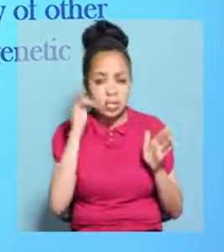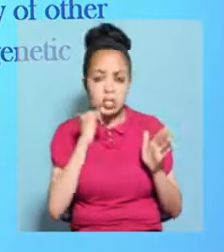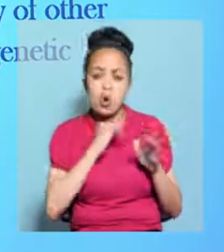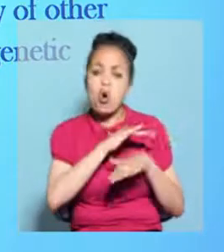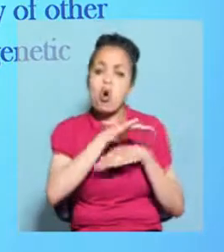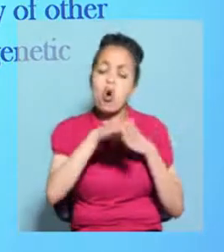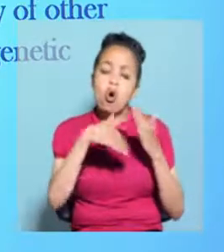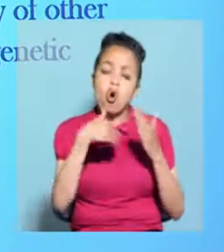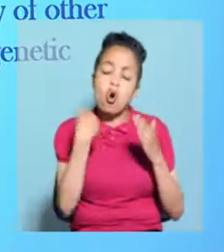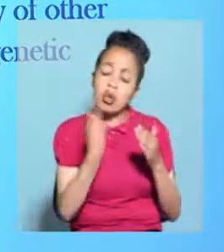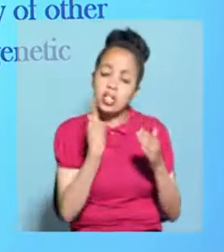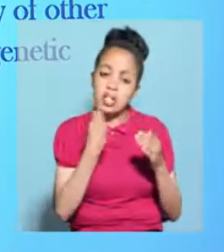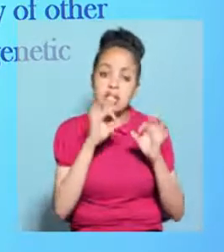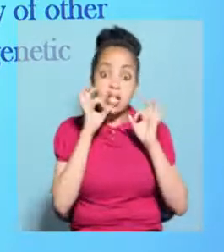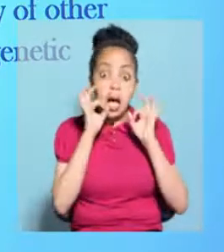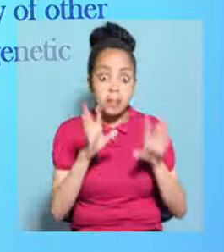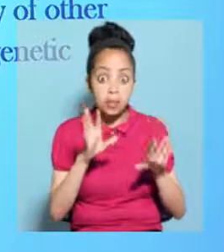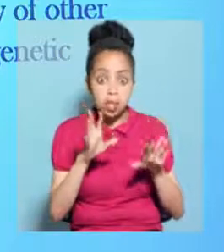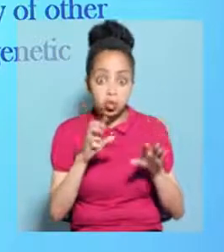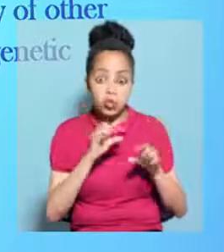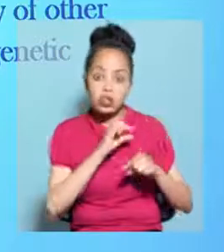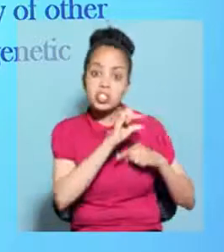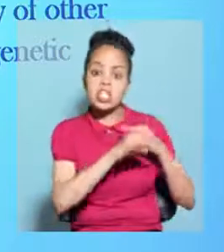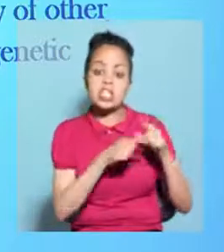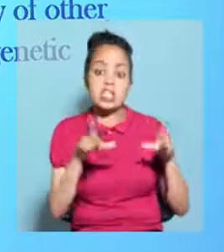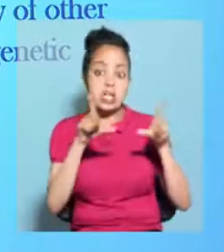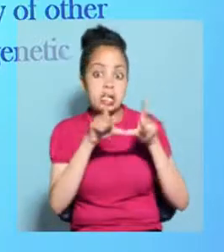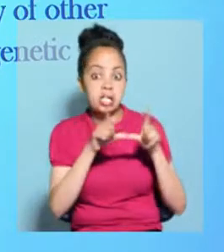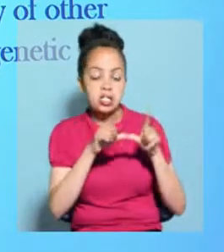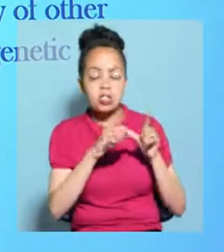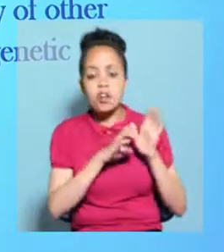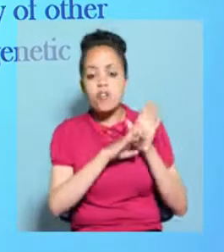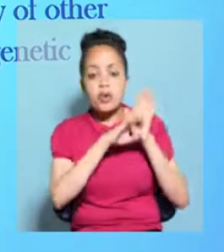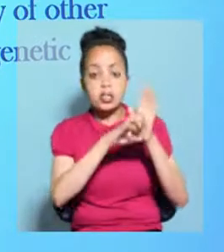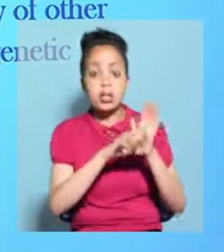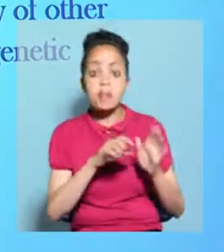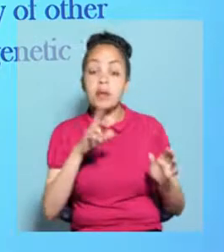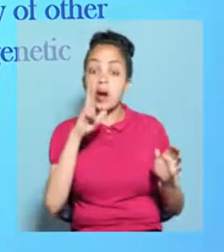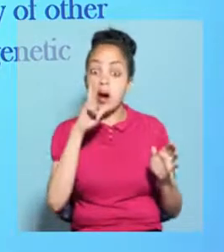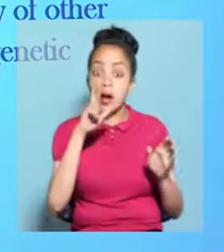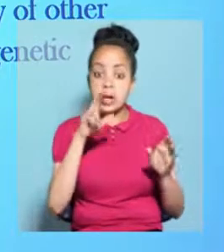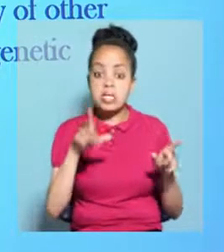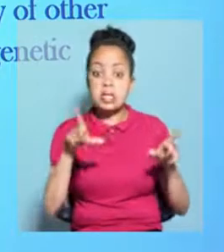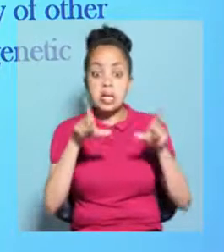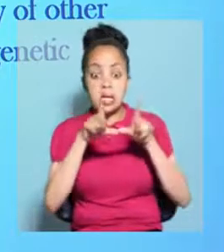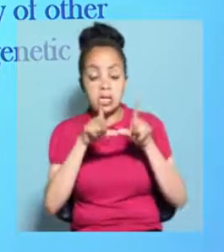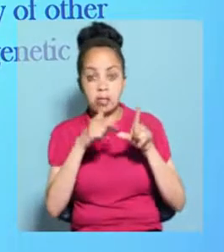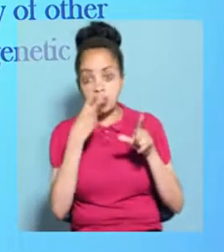in the absence of genetic linkage. For example, R may be linked in this manner.